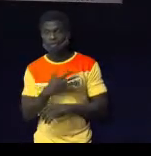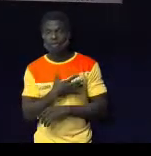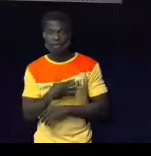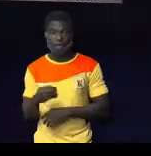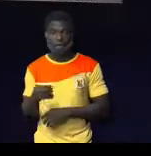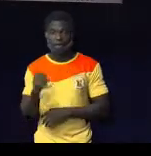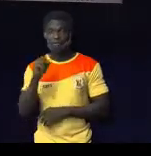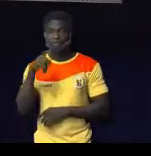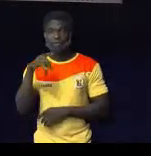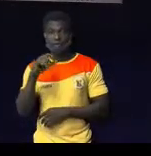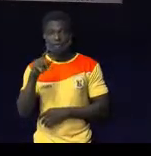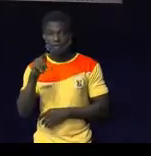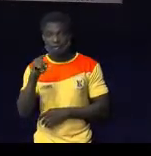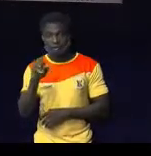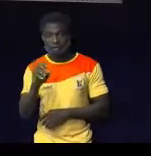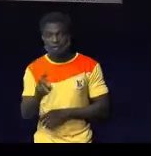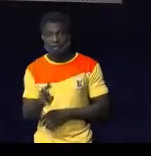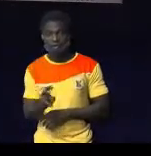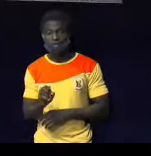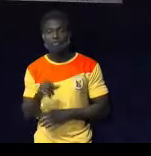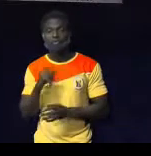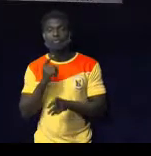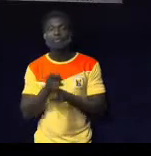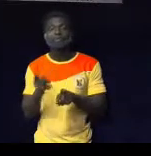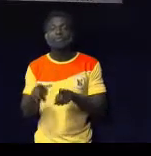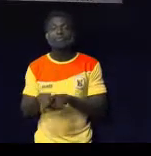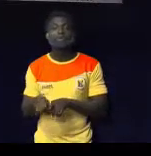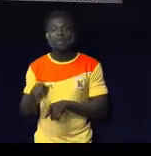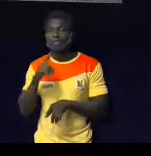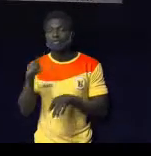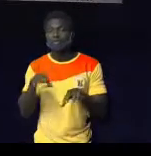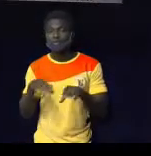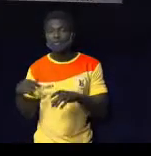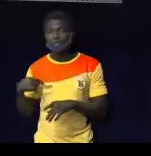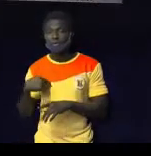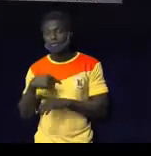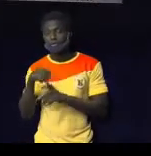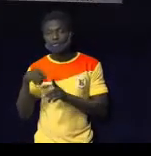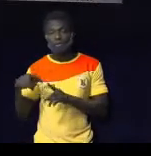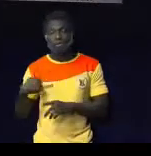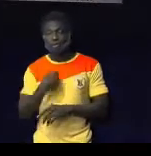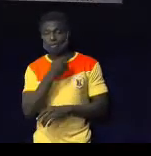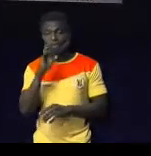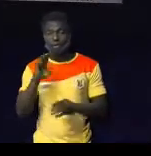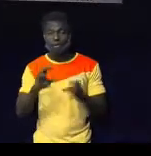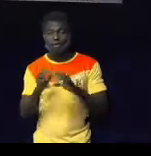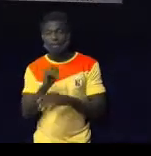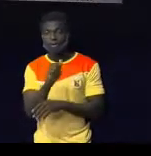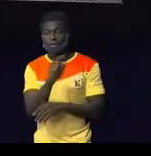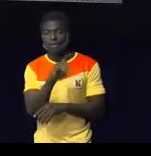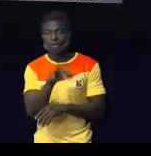comparative, and the superlative, just like we did when we were comparing adjectives.